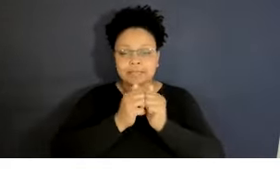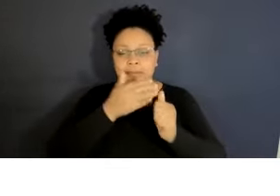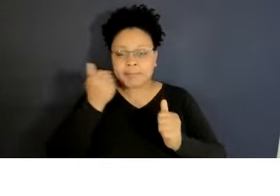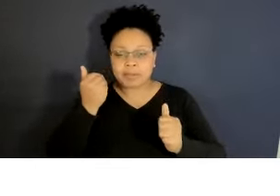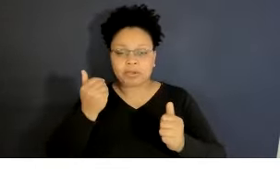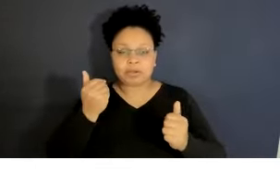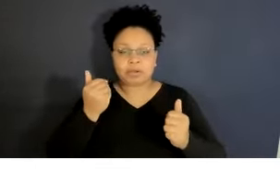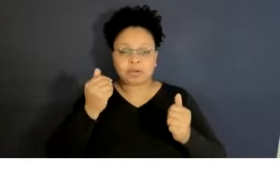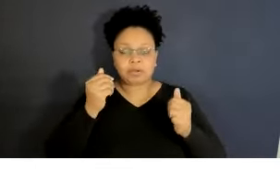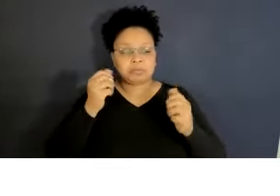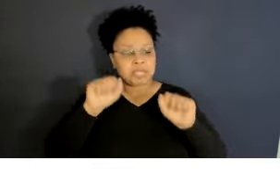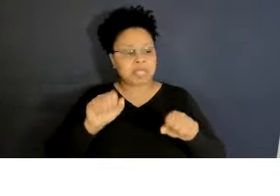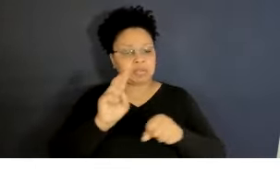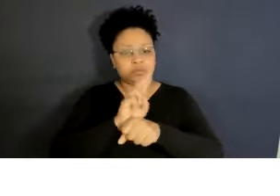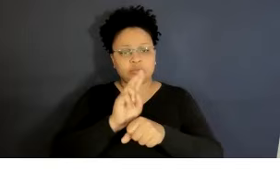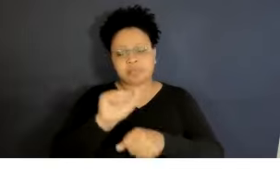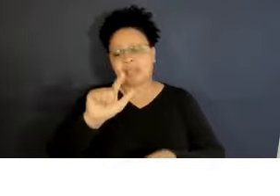we can use allies,